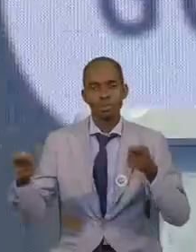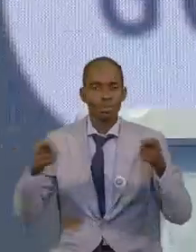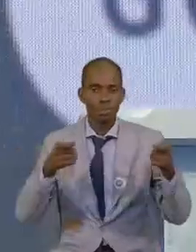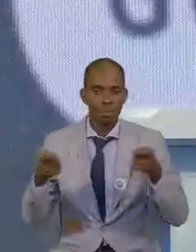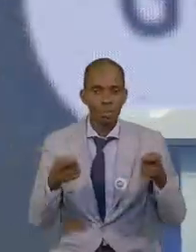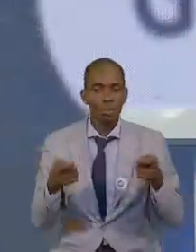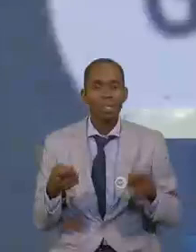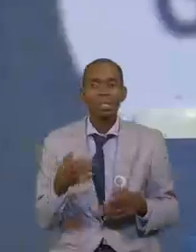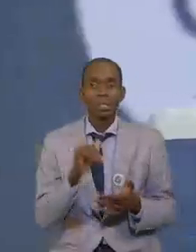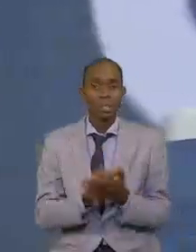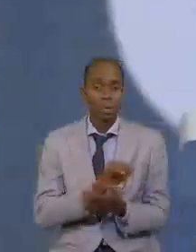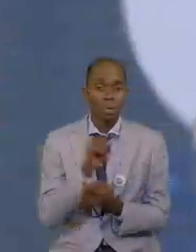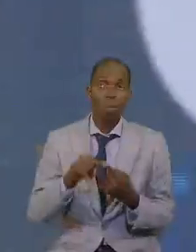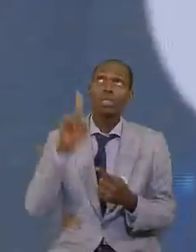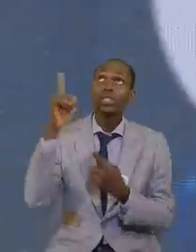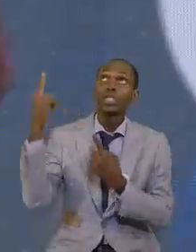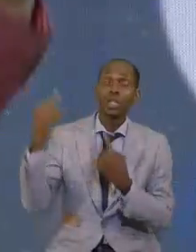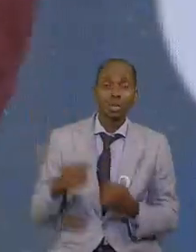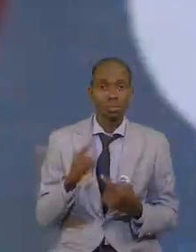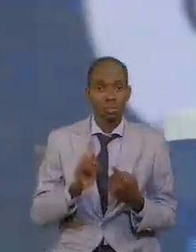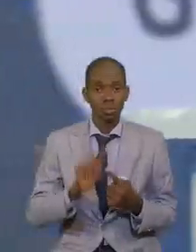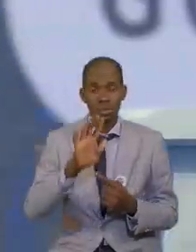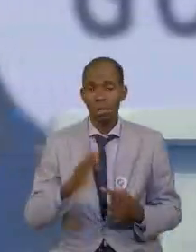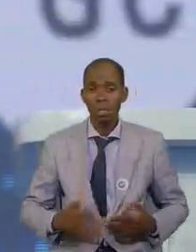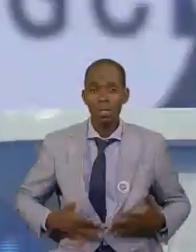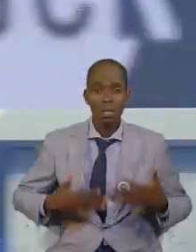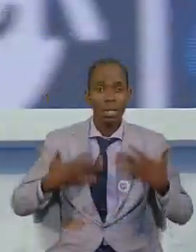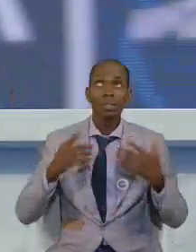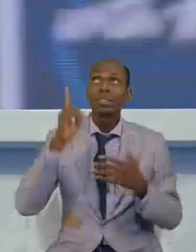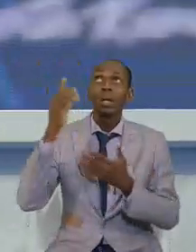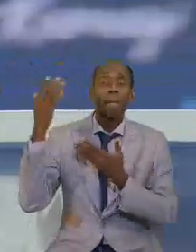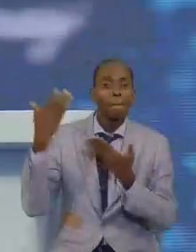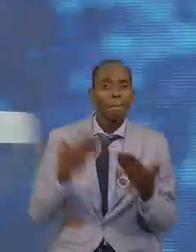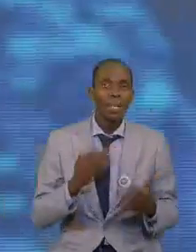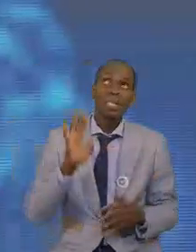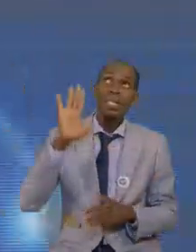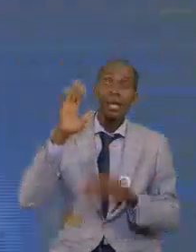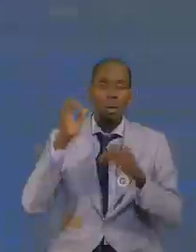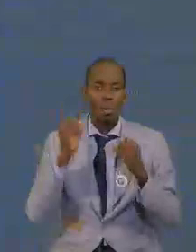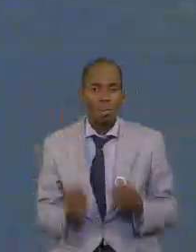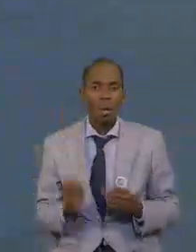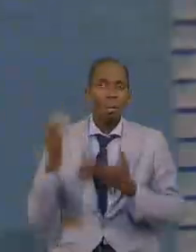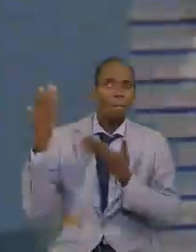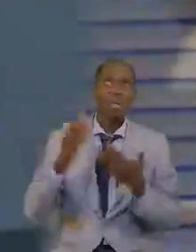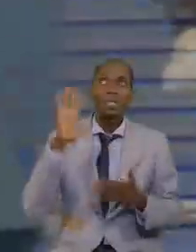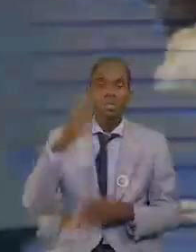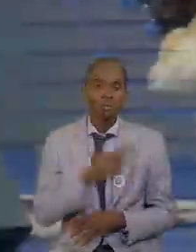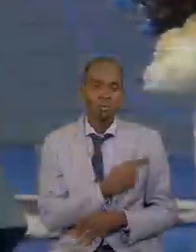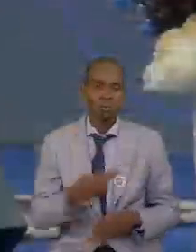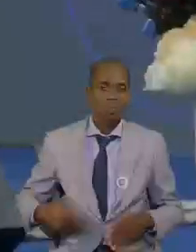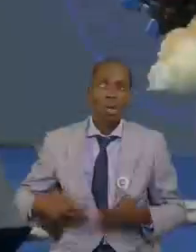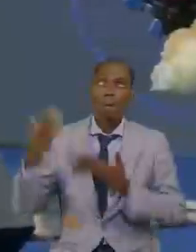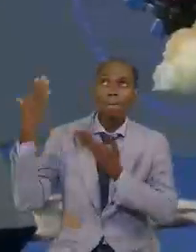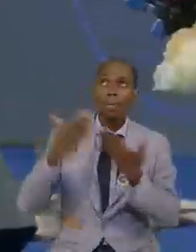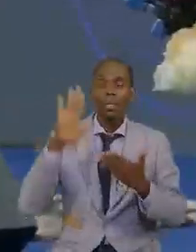when he comes into your life, he brings his power, he brings his royalty, he brings his sovereignty,